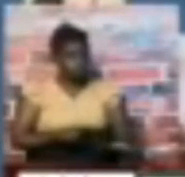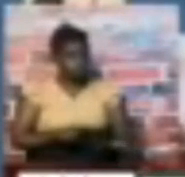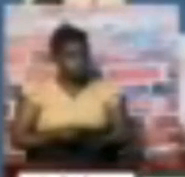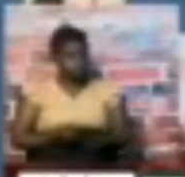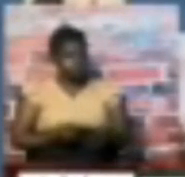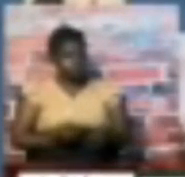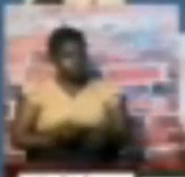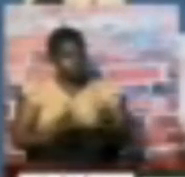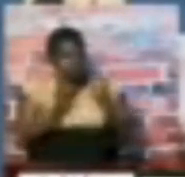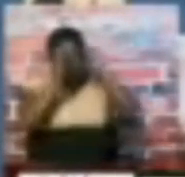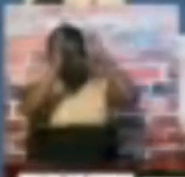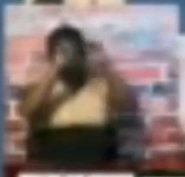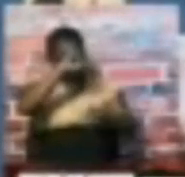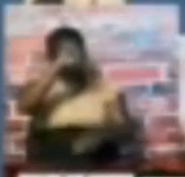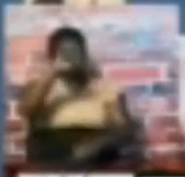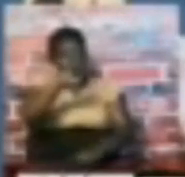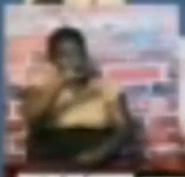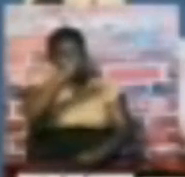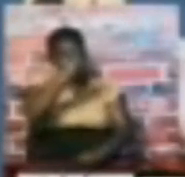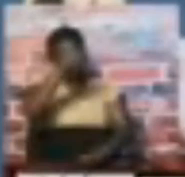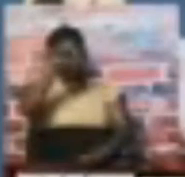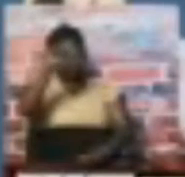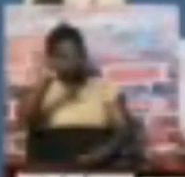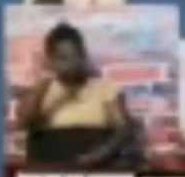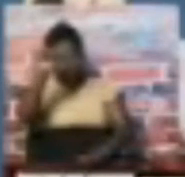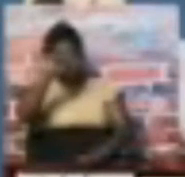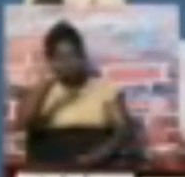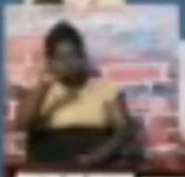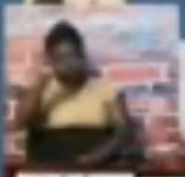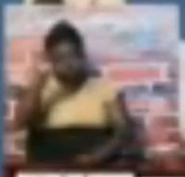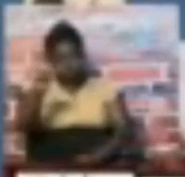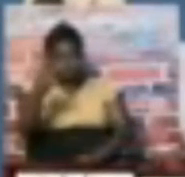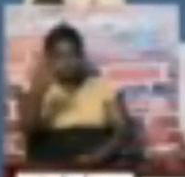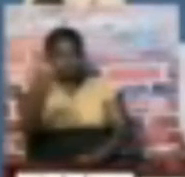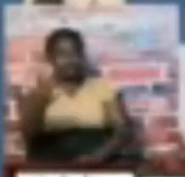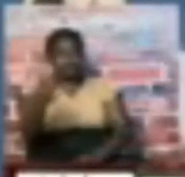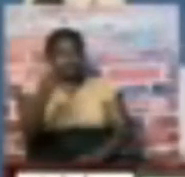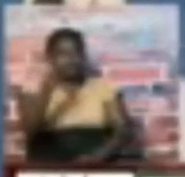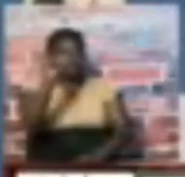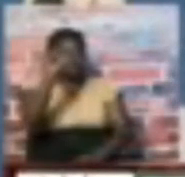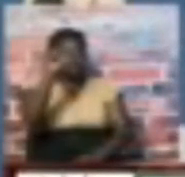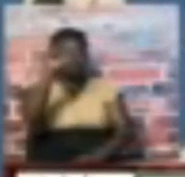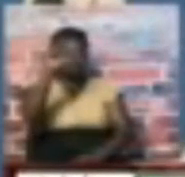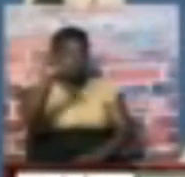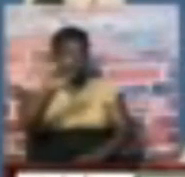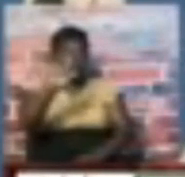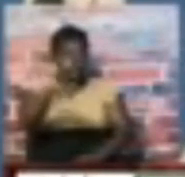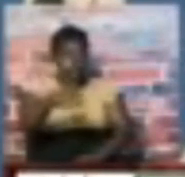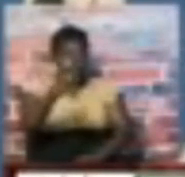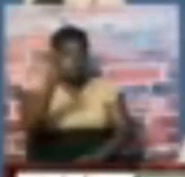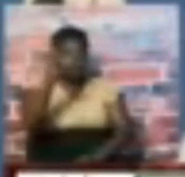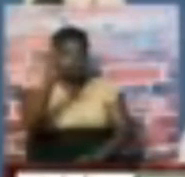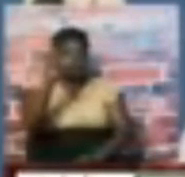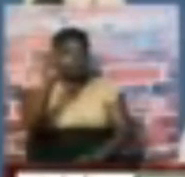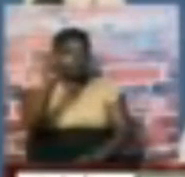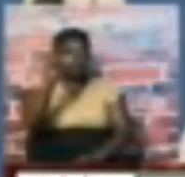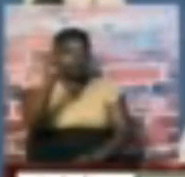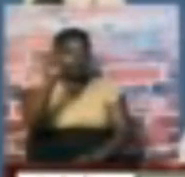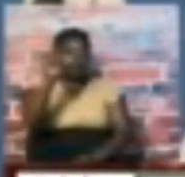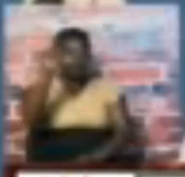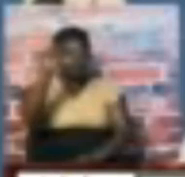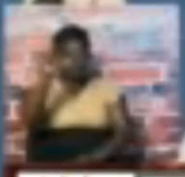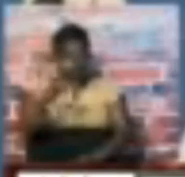Bishop Johnson Tunumjuni, 5 tons of maize flour. The Kakande Ministries, 40 million shillings.